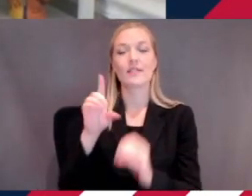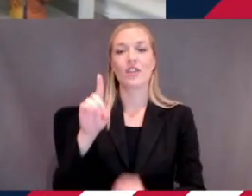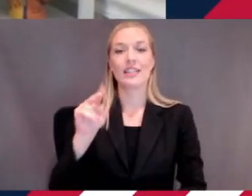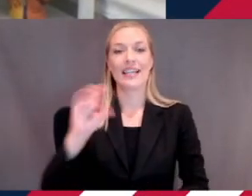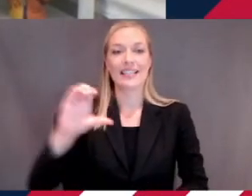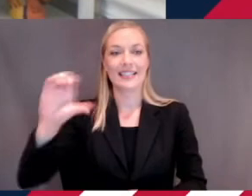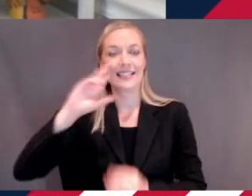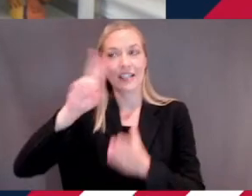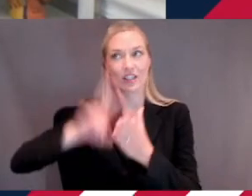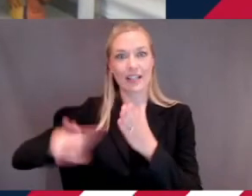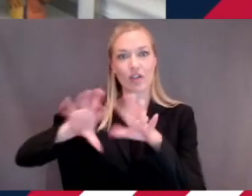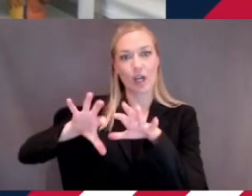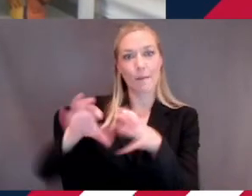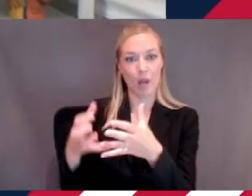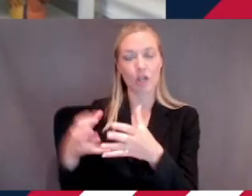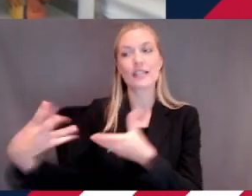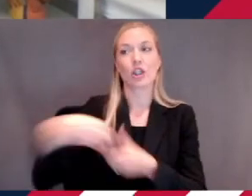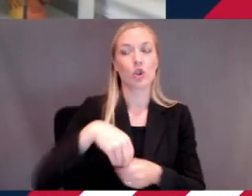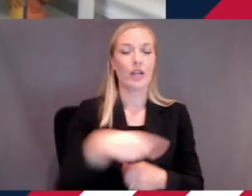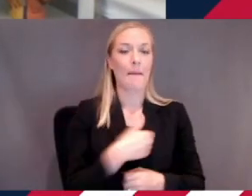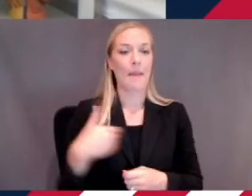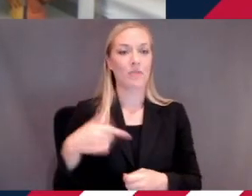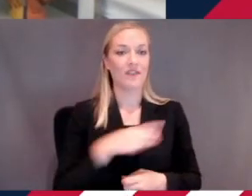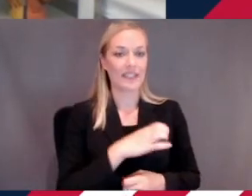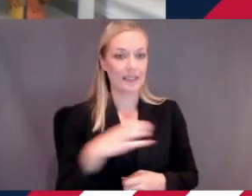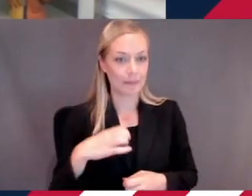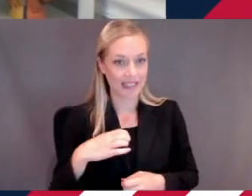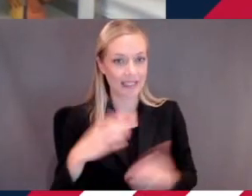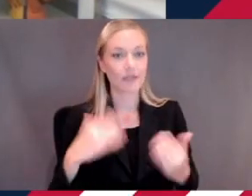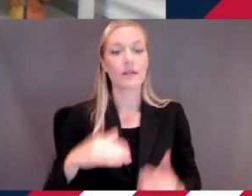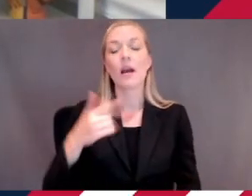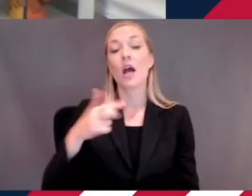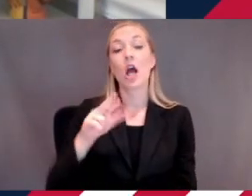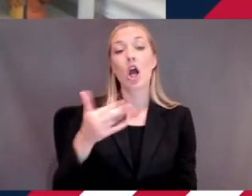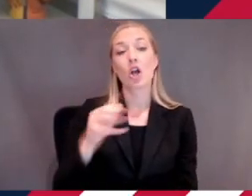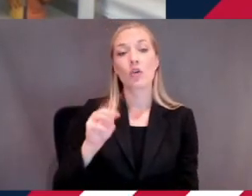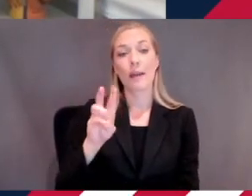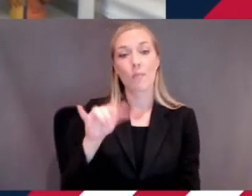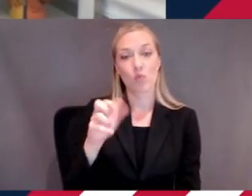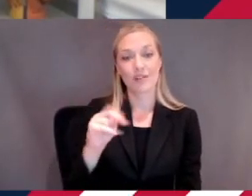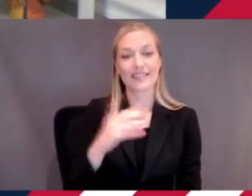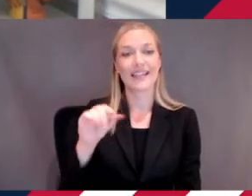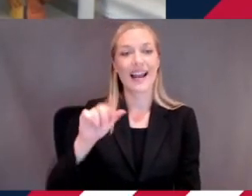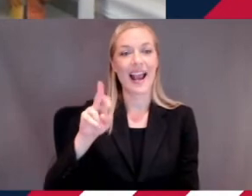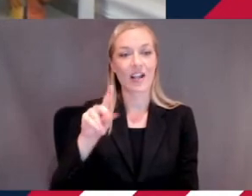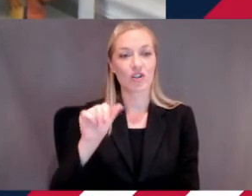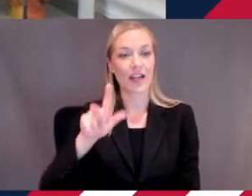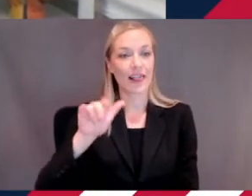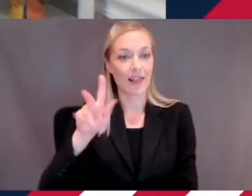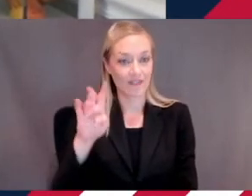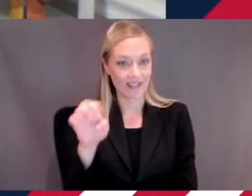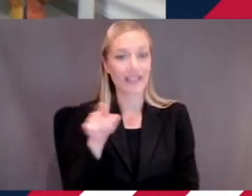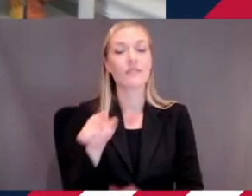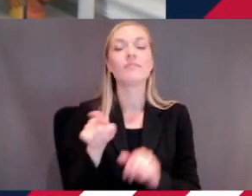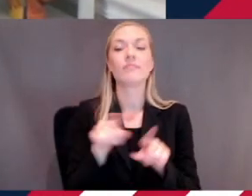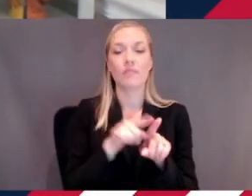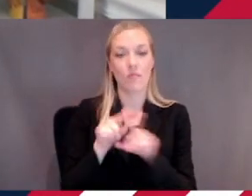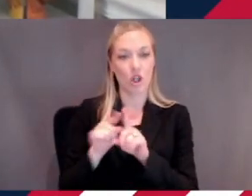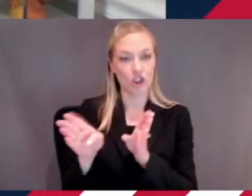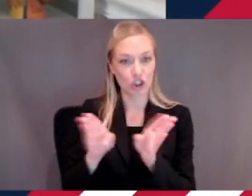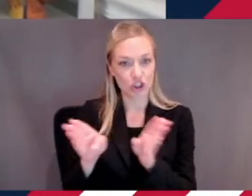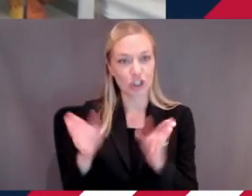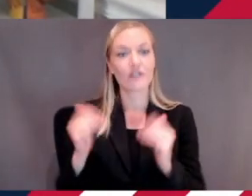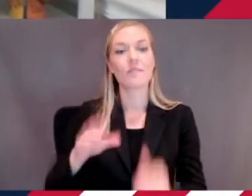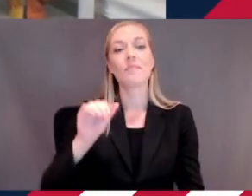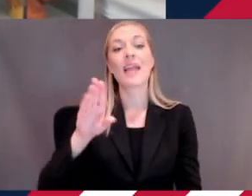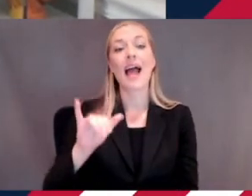Levine also serve as DNC counsel. We thank them. Abby Watson, Matt Thielen, and the DNCC